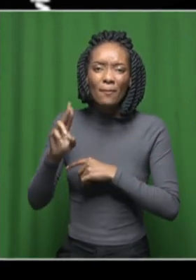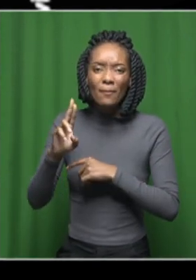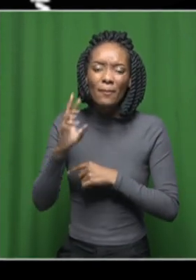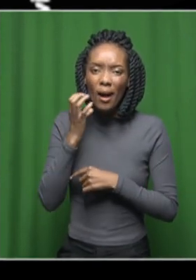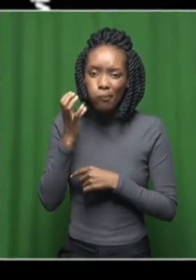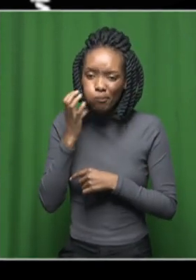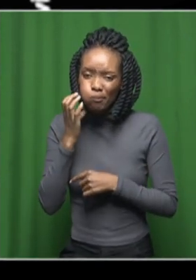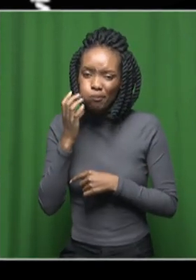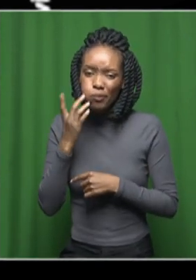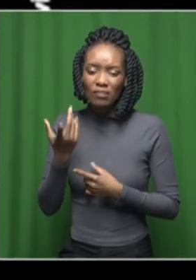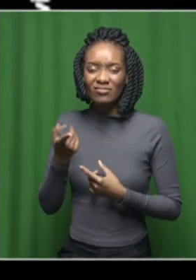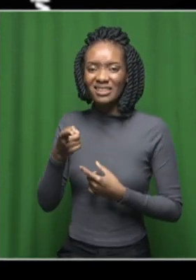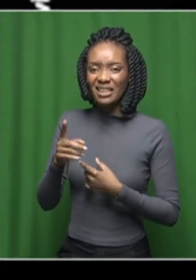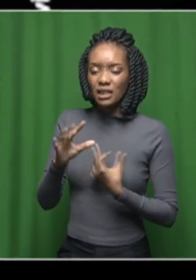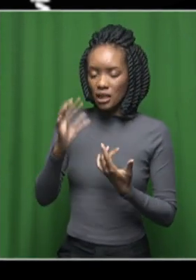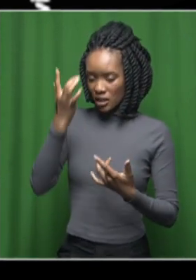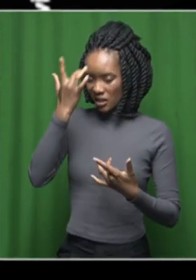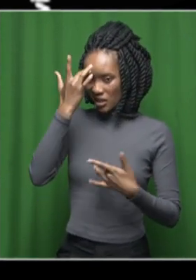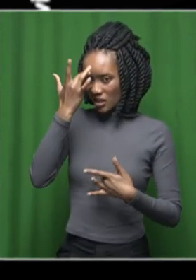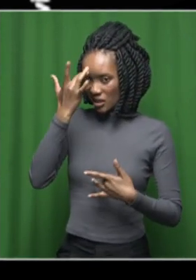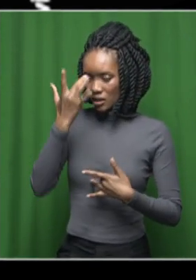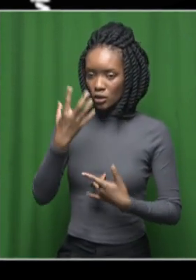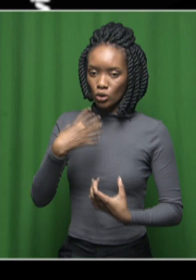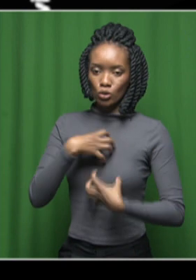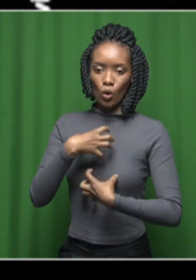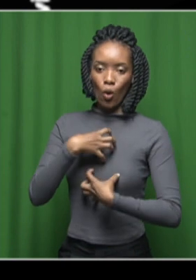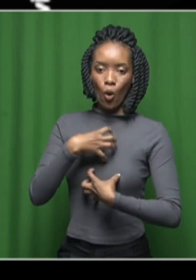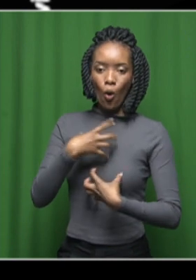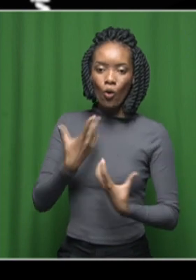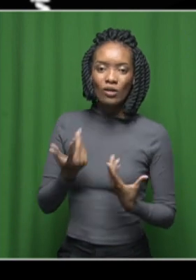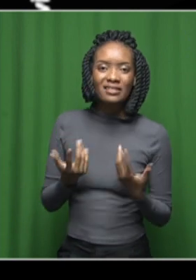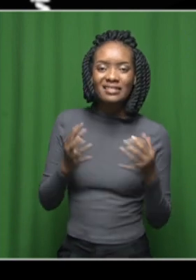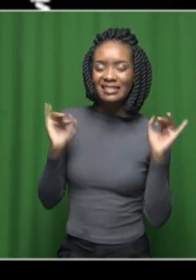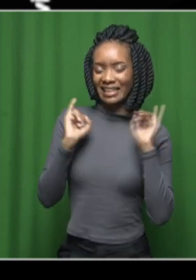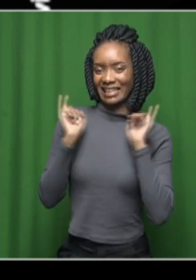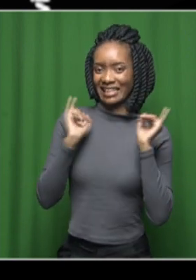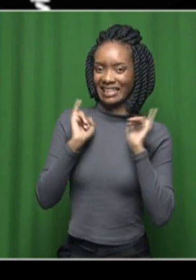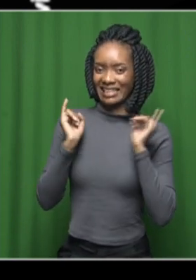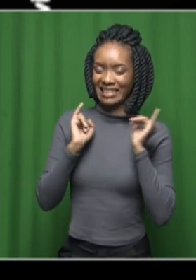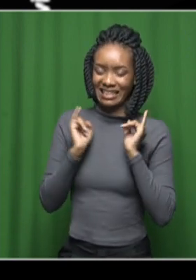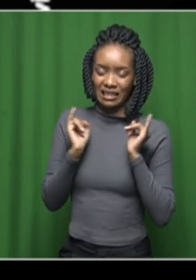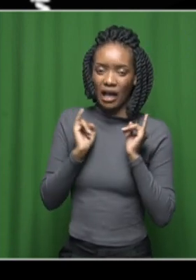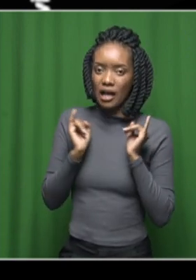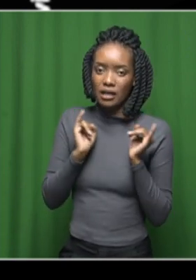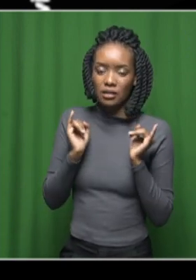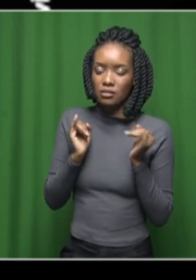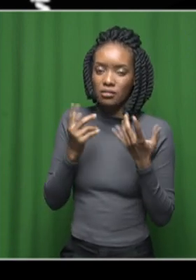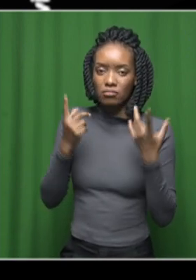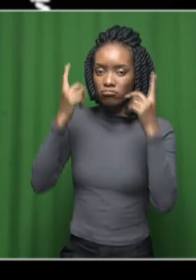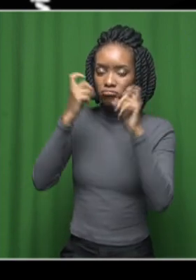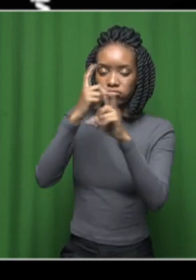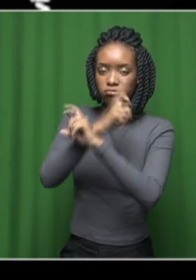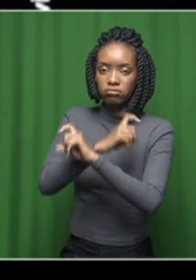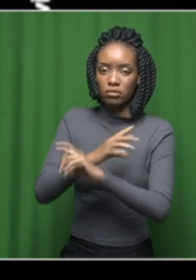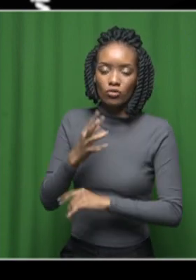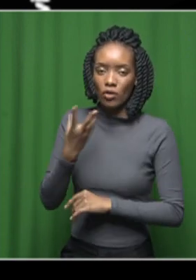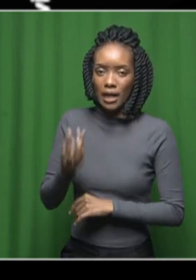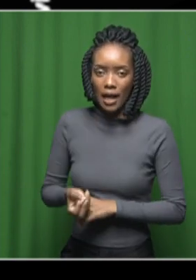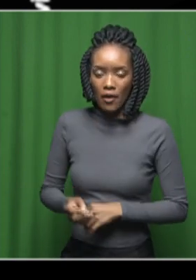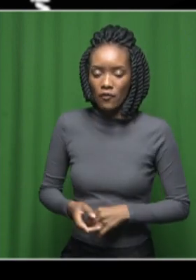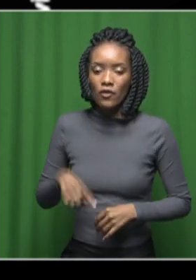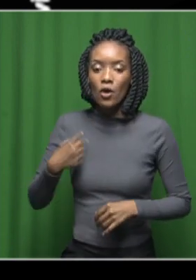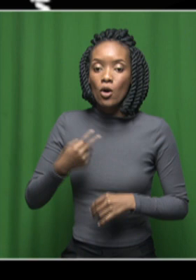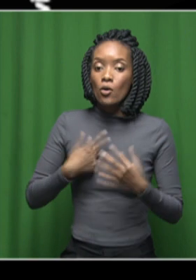that settles on its own. It doesn't have all the serious complications associated with measles. That being said, we are